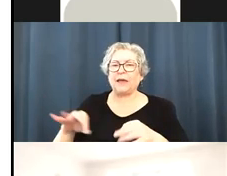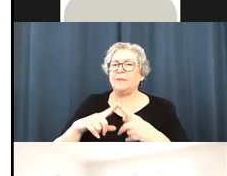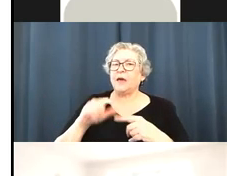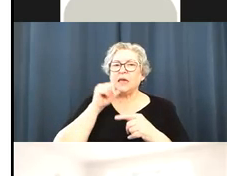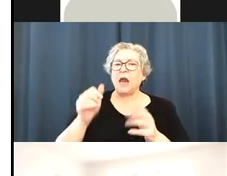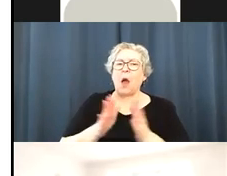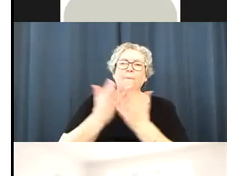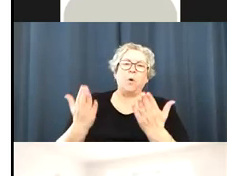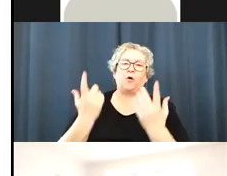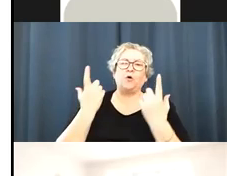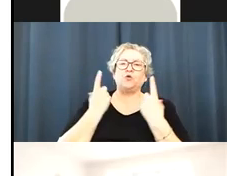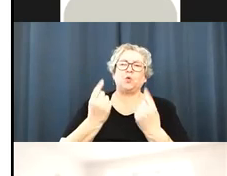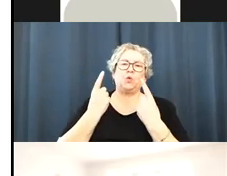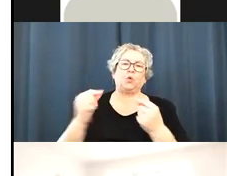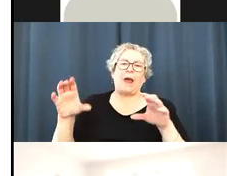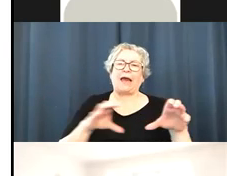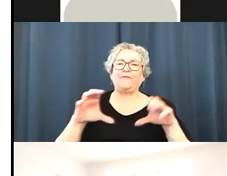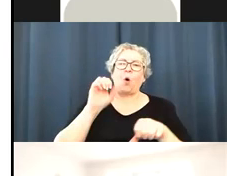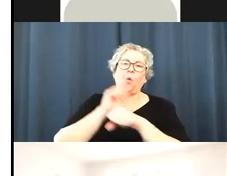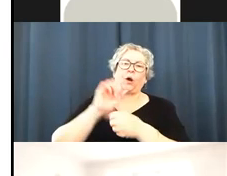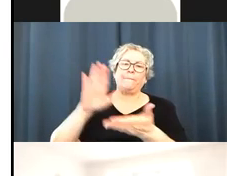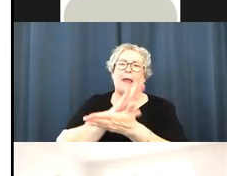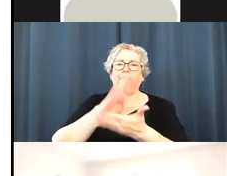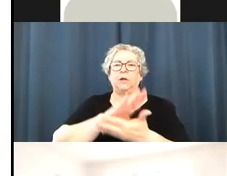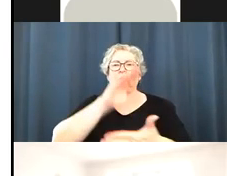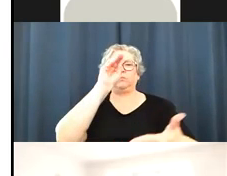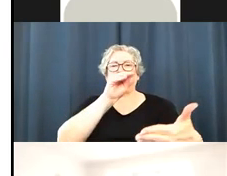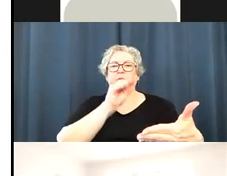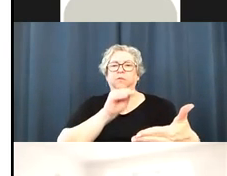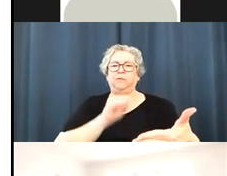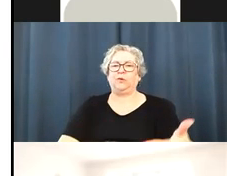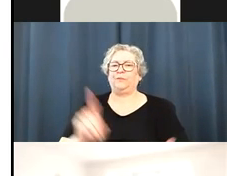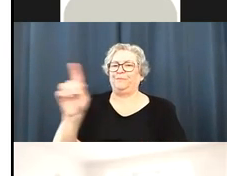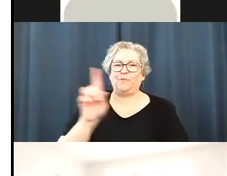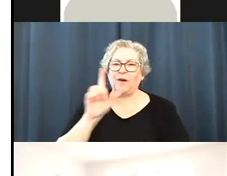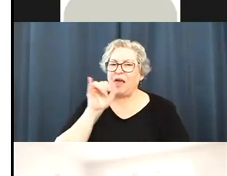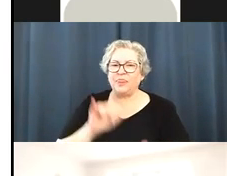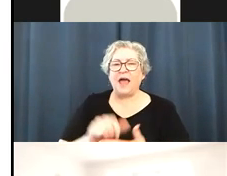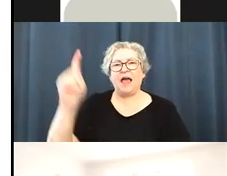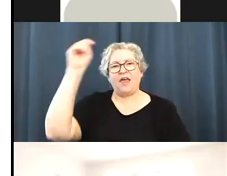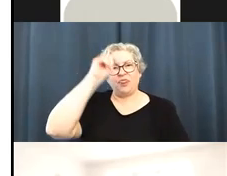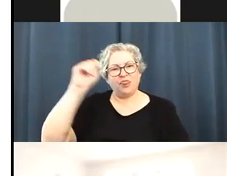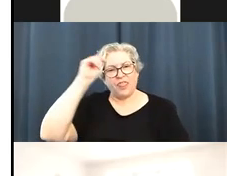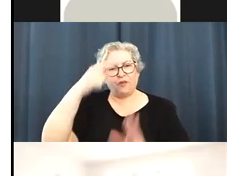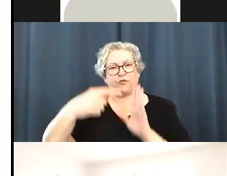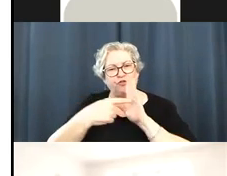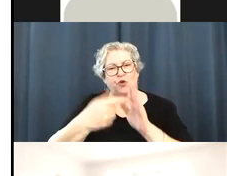of activities and worksheets. Okay, it is not that. Theory is presented in each toolkit, but then